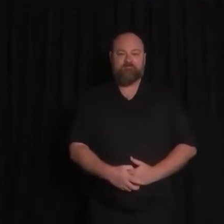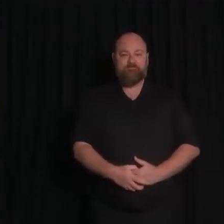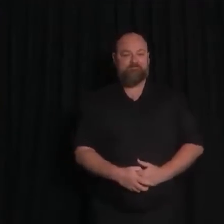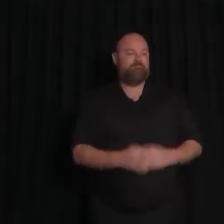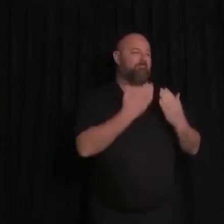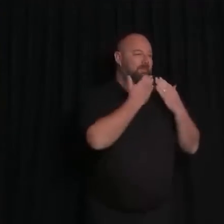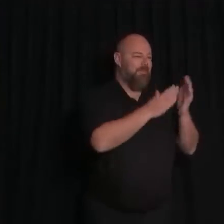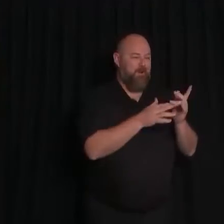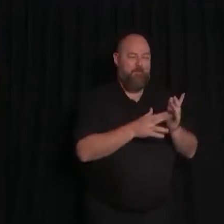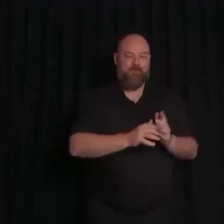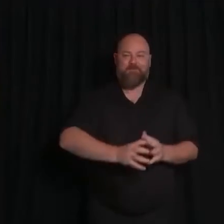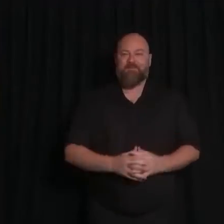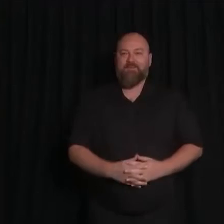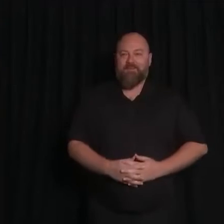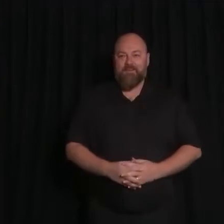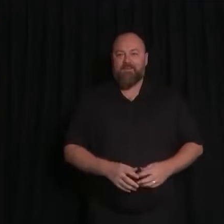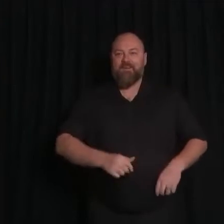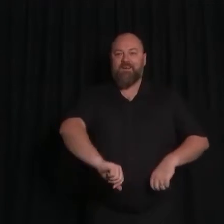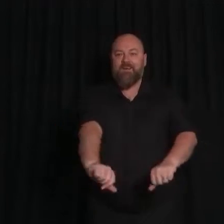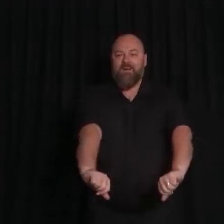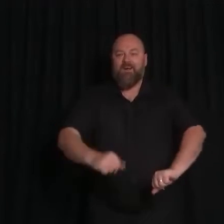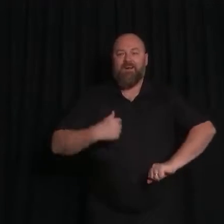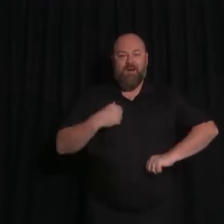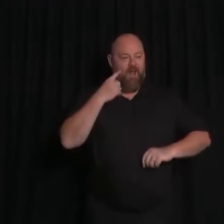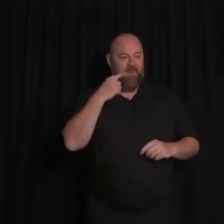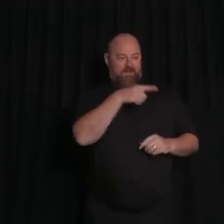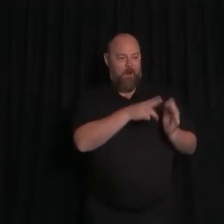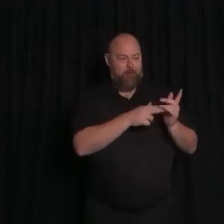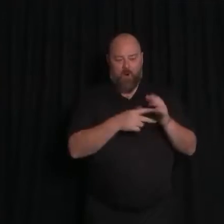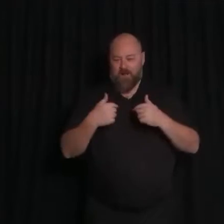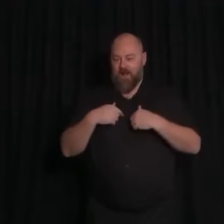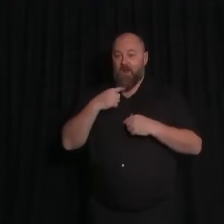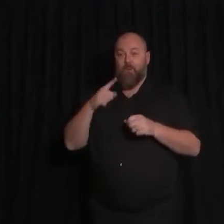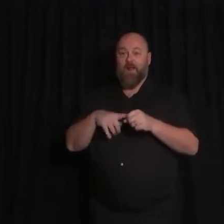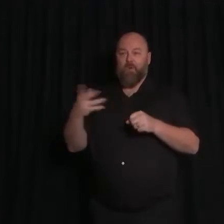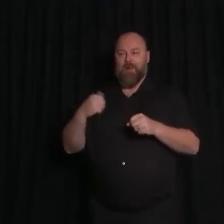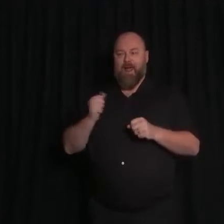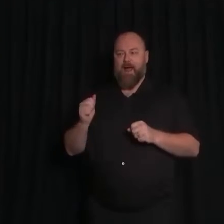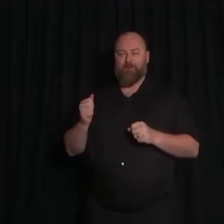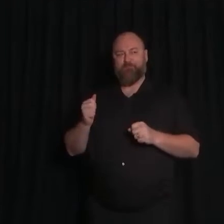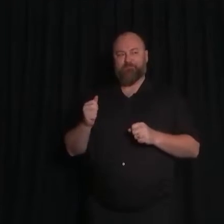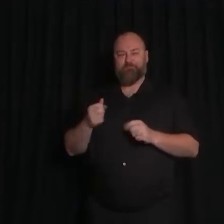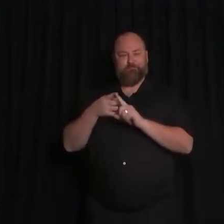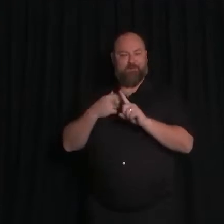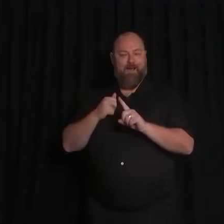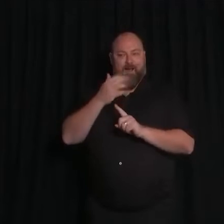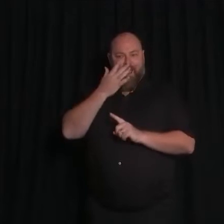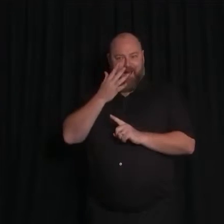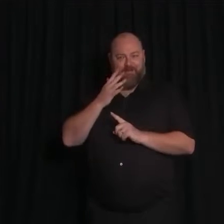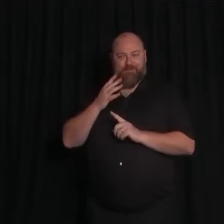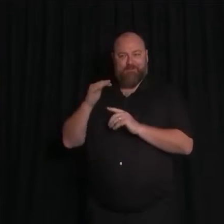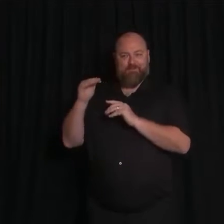Thanks, Mon. I think Mon and I are queer people of a certain age, so for me